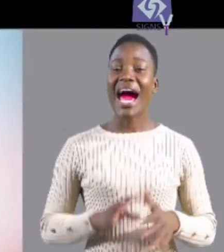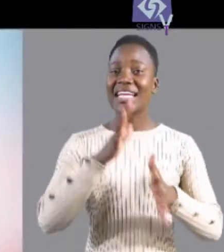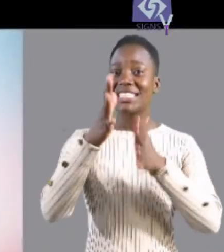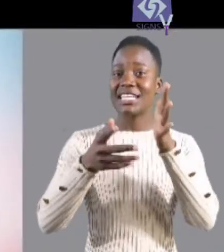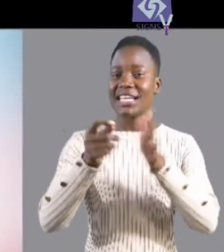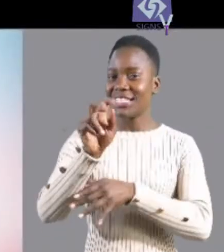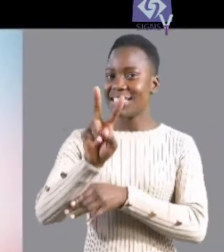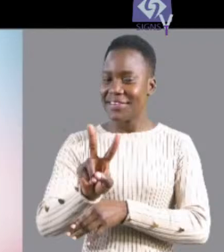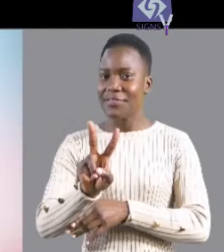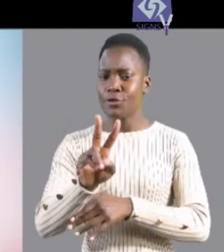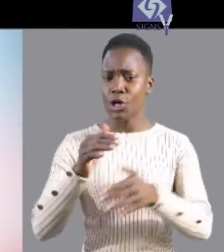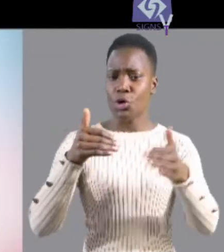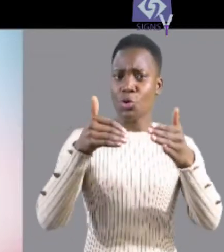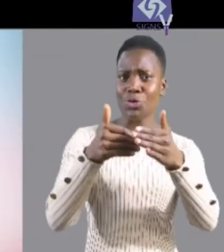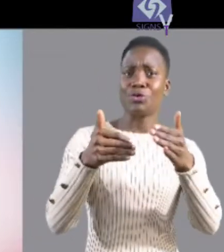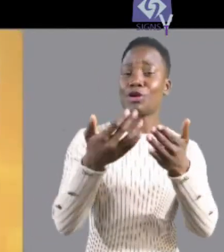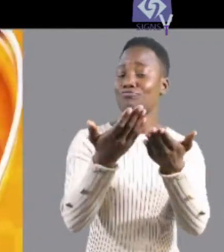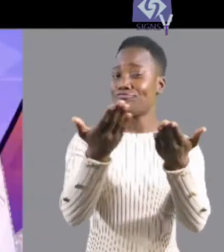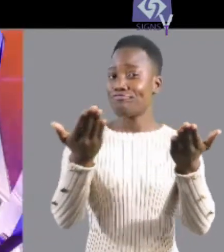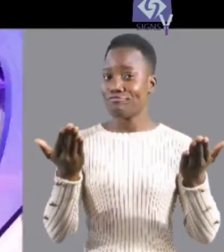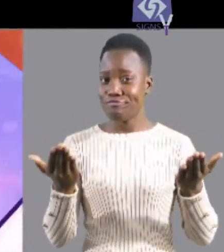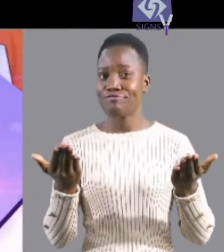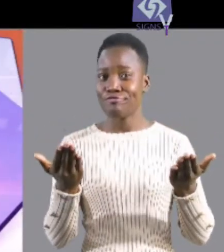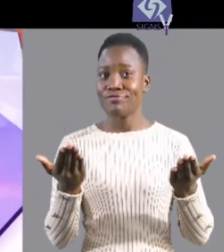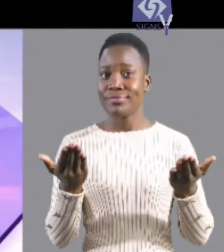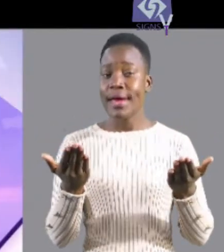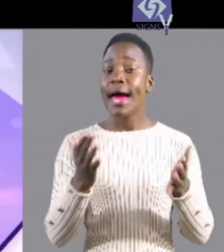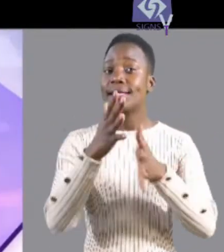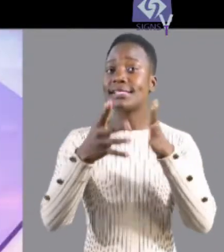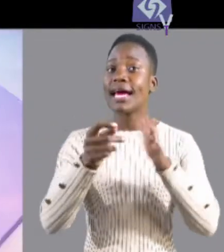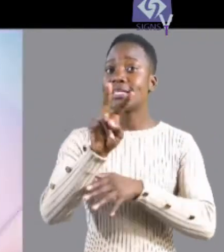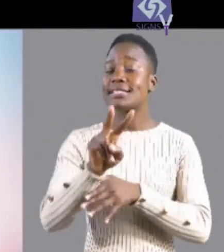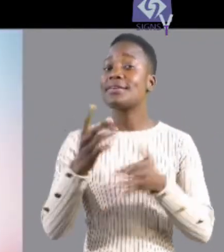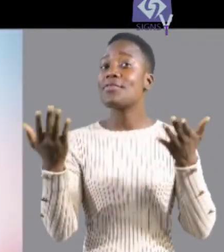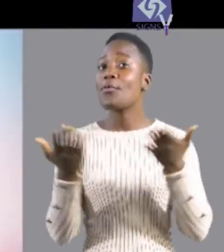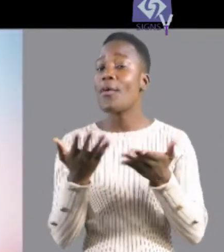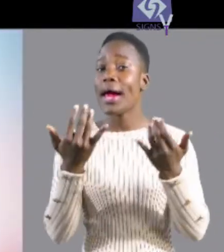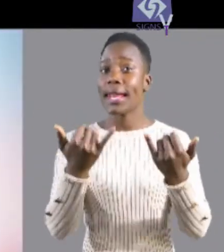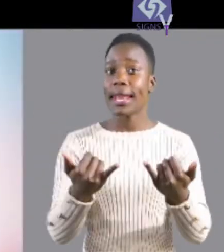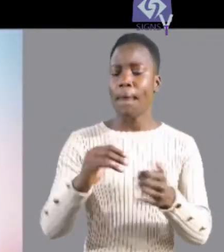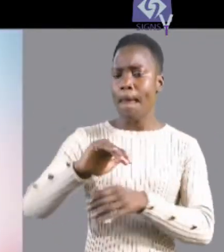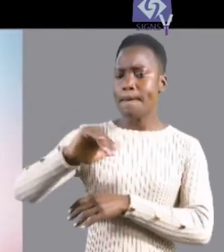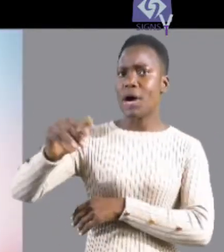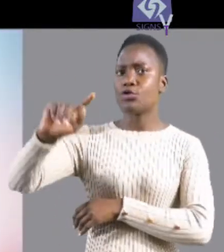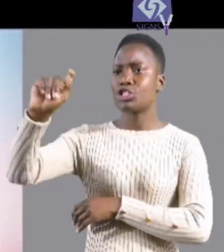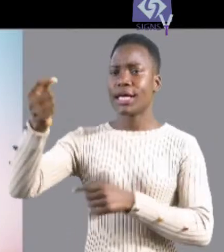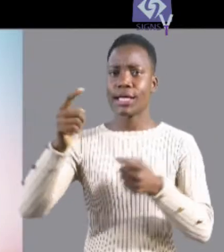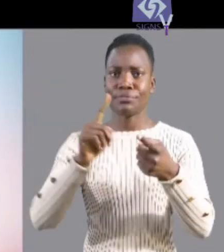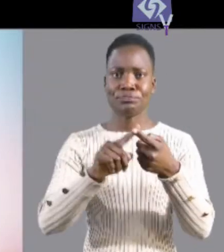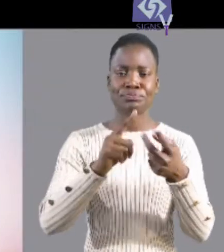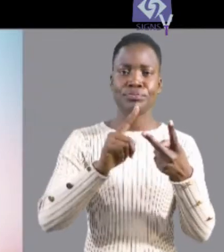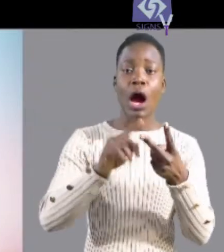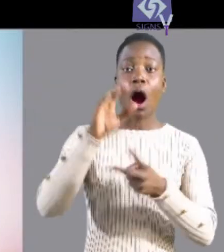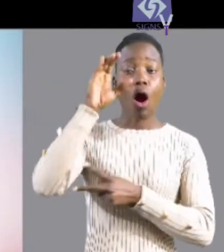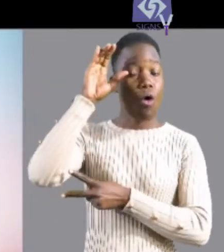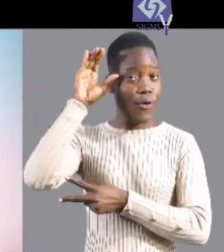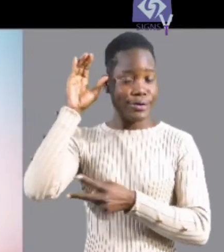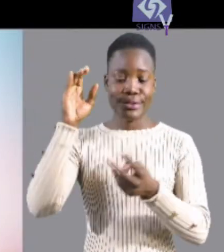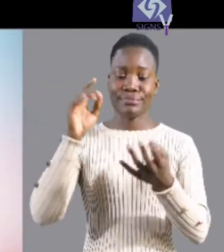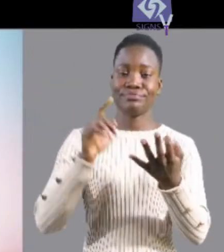We are now closer to you. In our quest to reach you, we are in Mount Kenya region, Coast